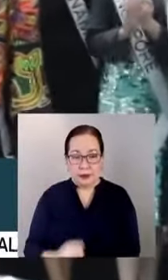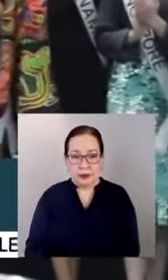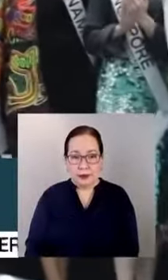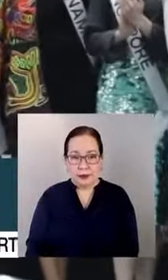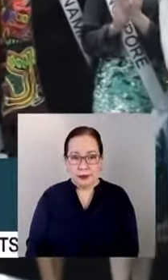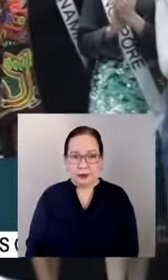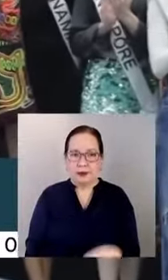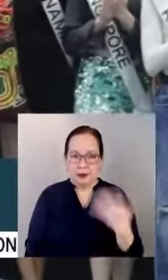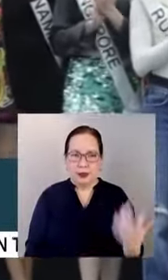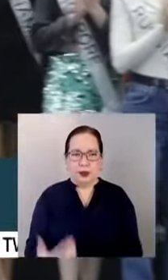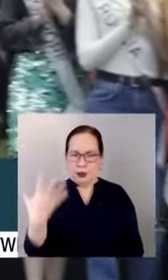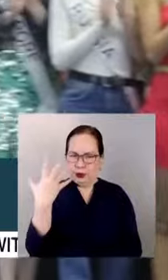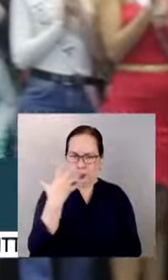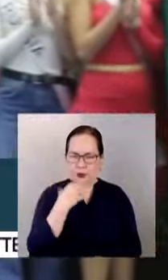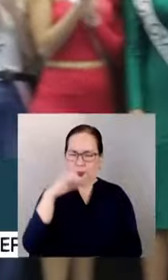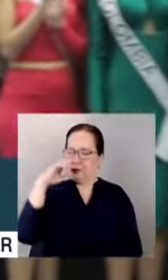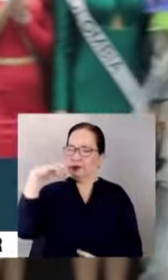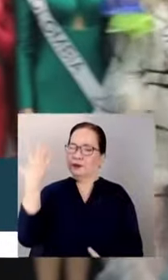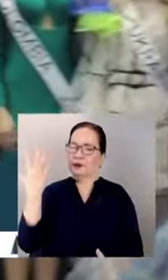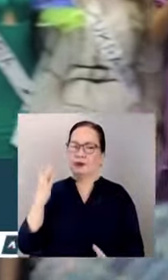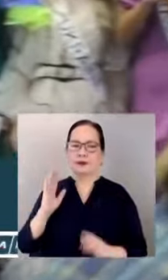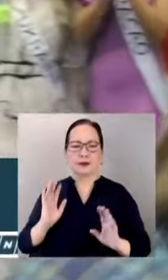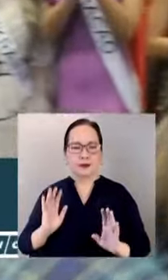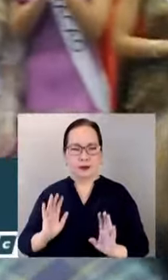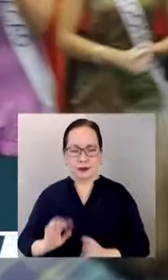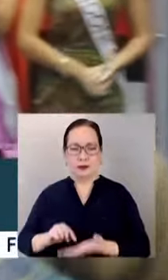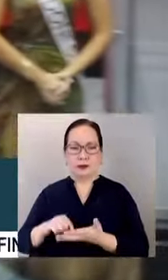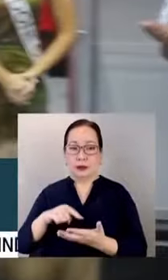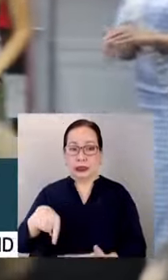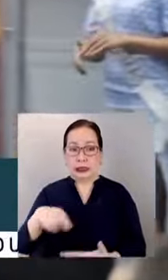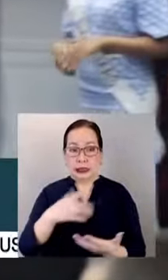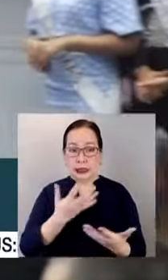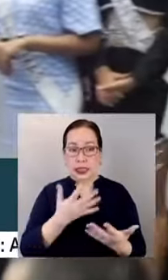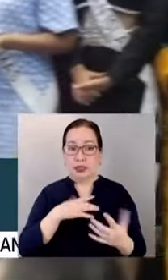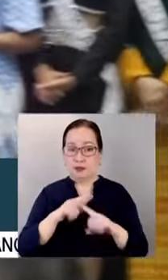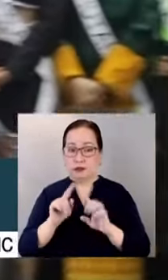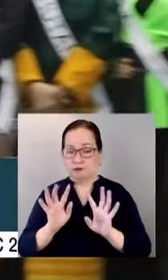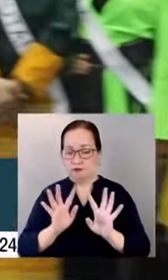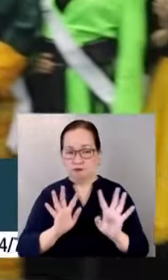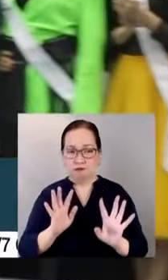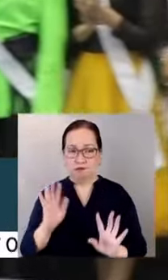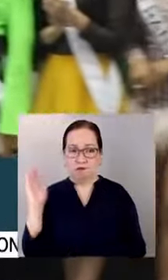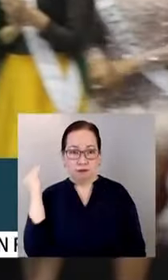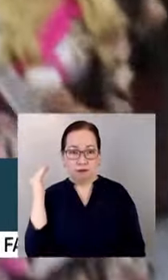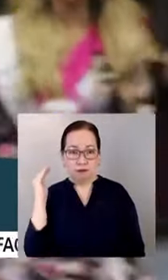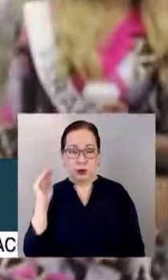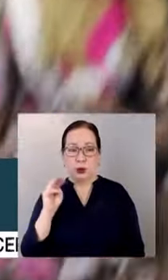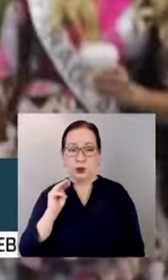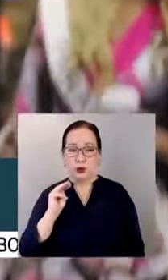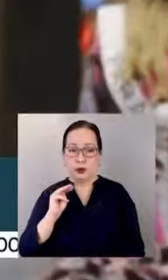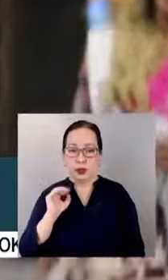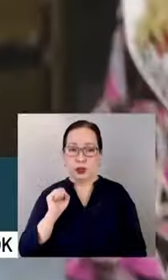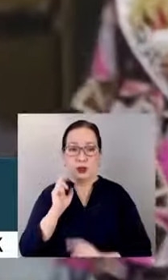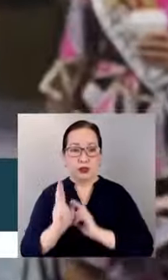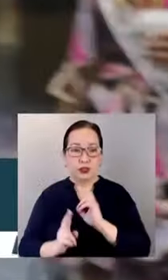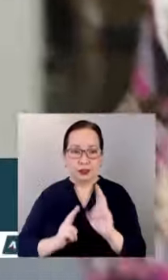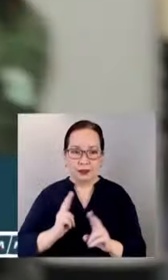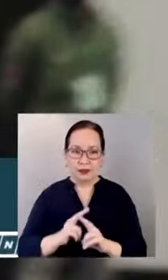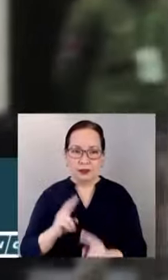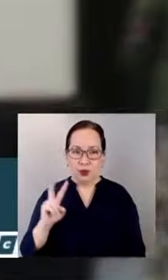Beauty, poise, and grace fill the New Orleans Convention Center as candidates prepared for Miss Universe 2022. Miss